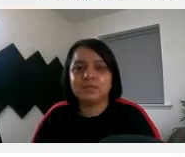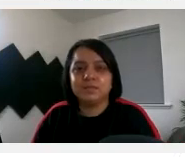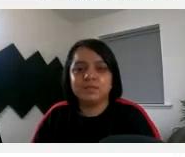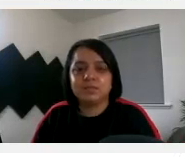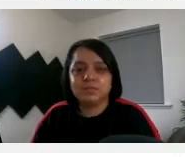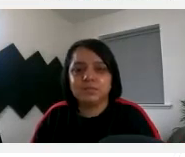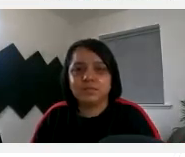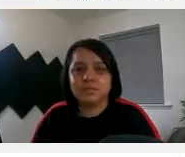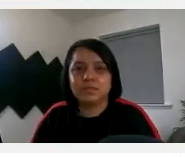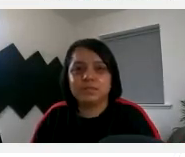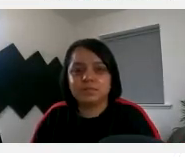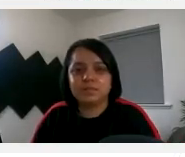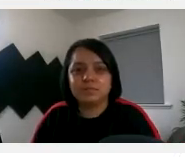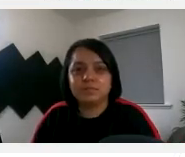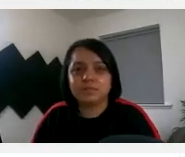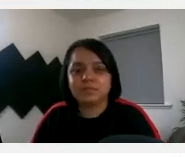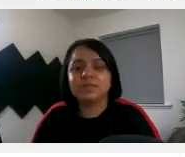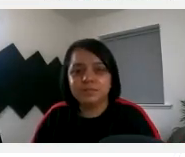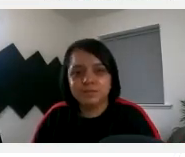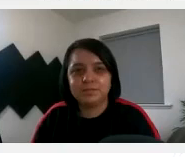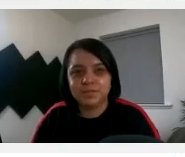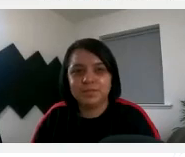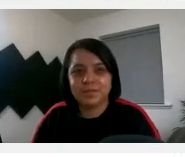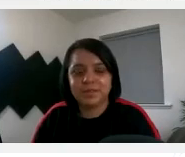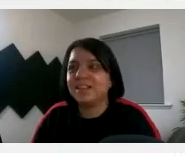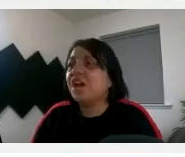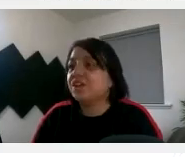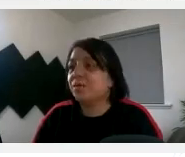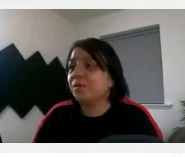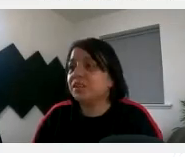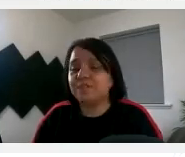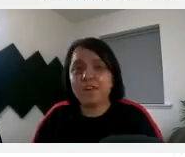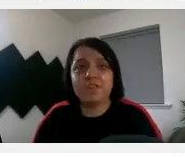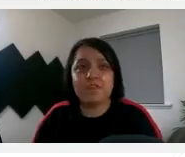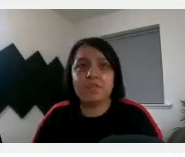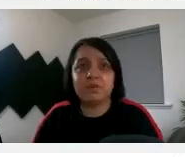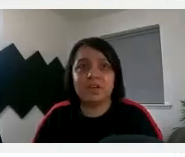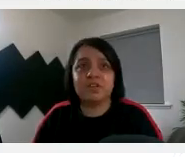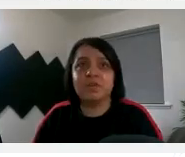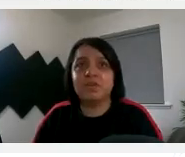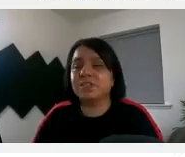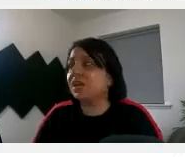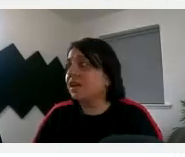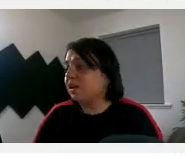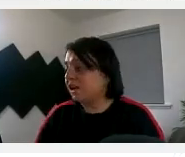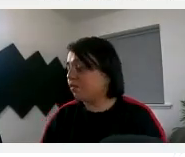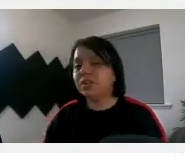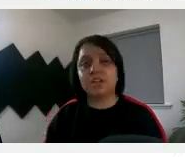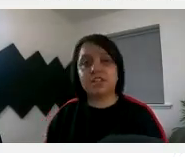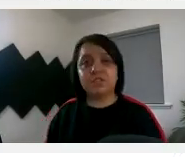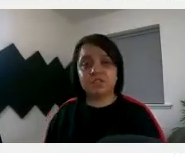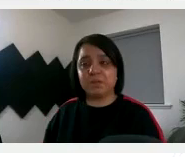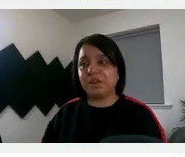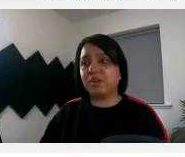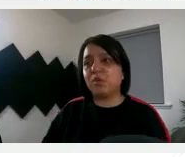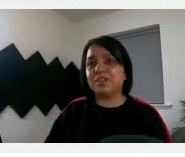but your tone of speaking is just roadman slang. That's it. You know what? That's a very, very good question, because if we did an interview